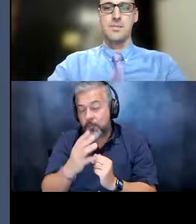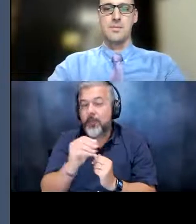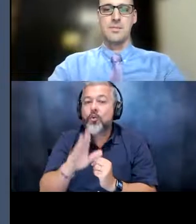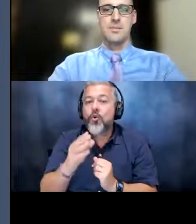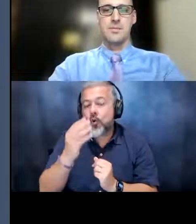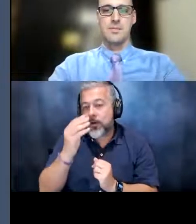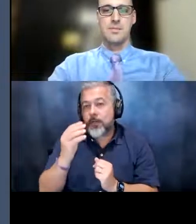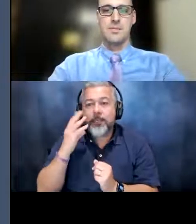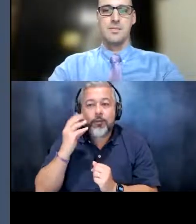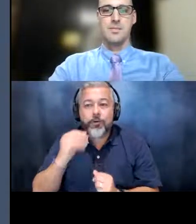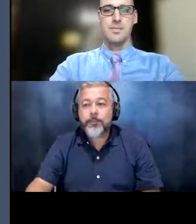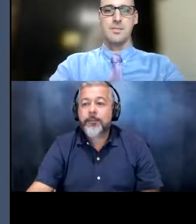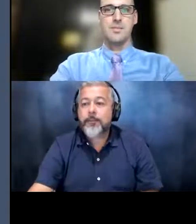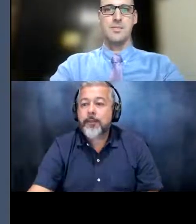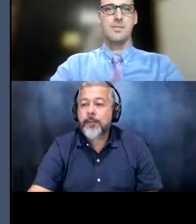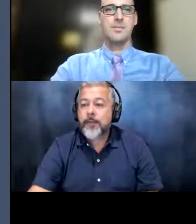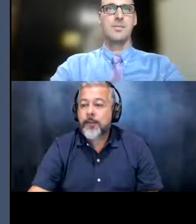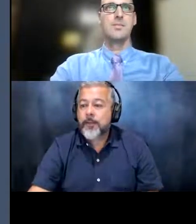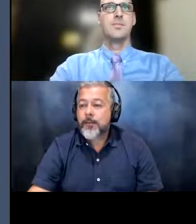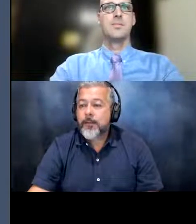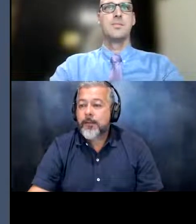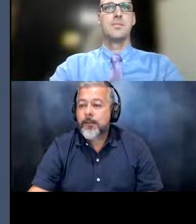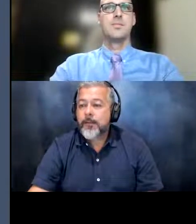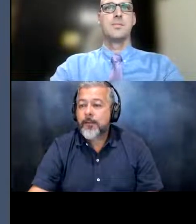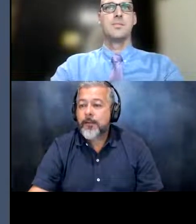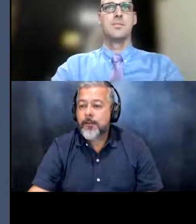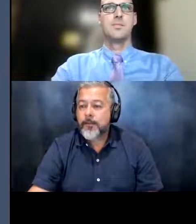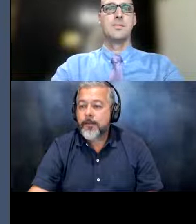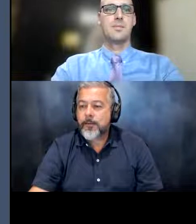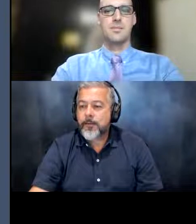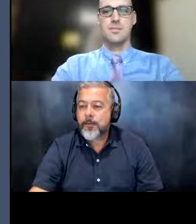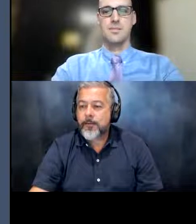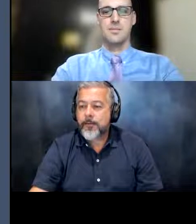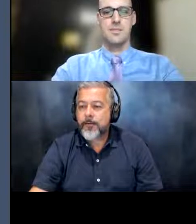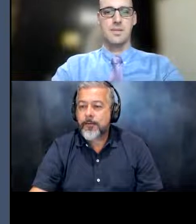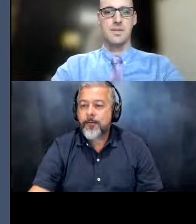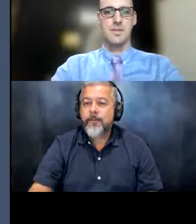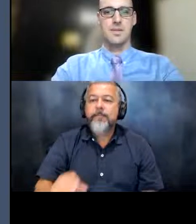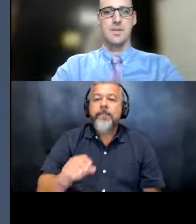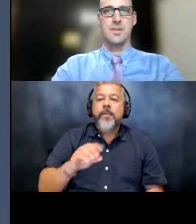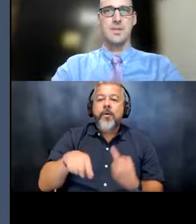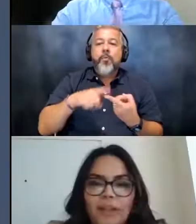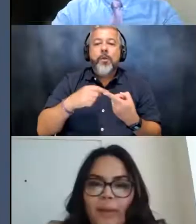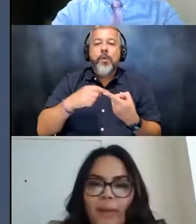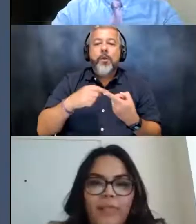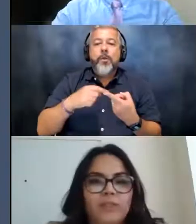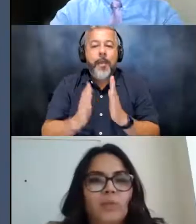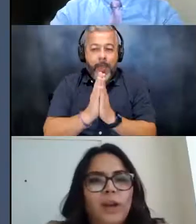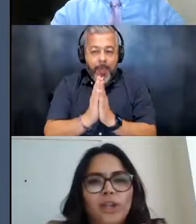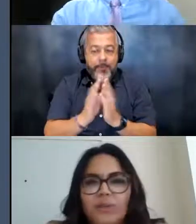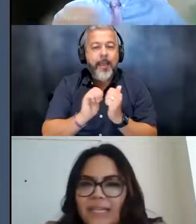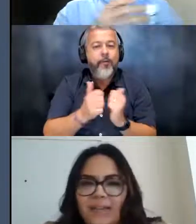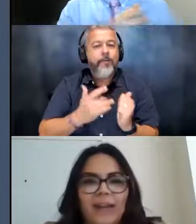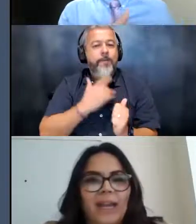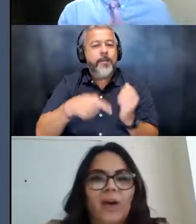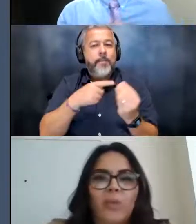your initial gut reaction in a way. So when we asked, how do you feel about this? Where are